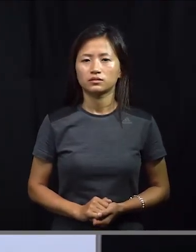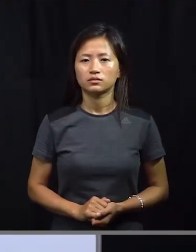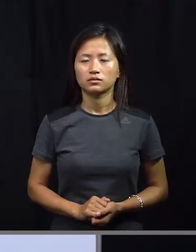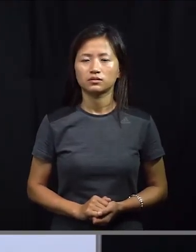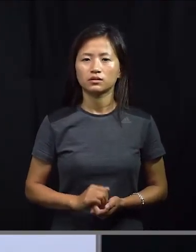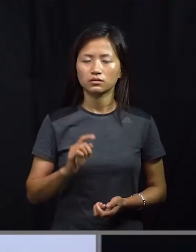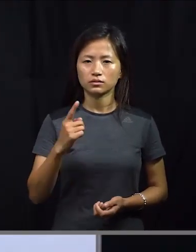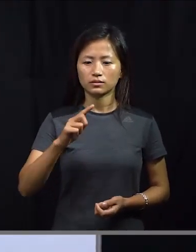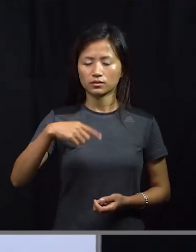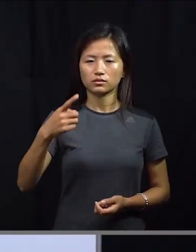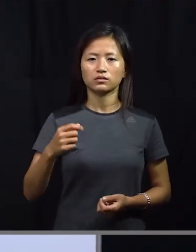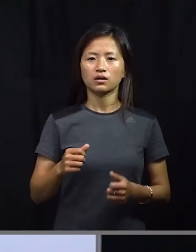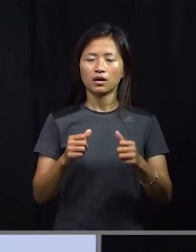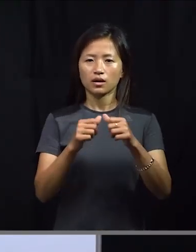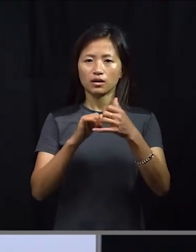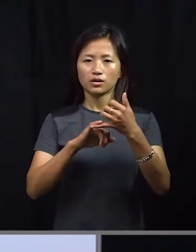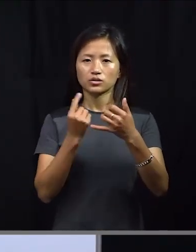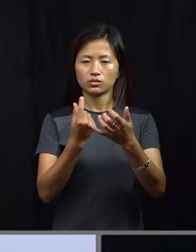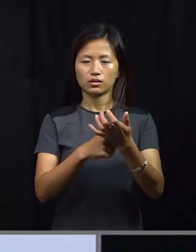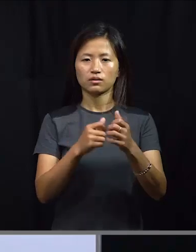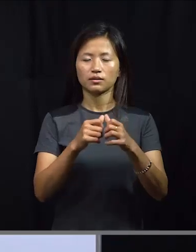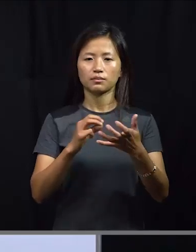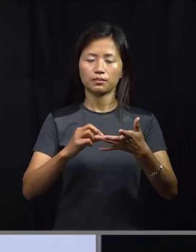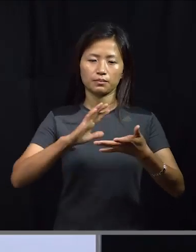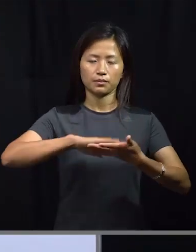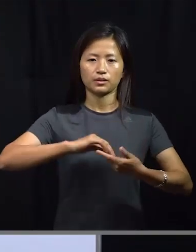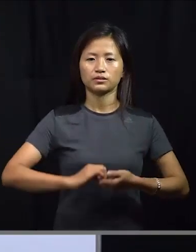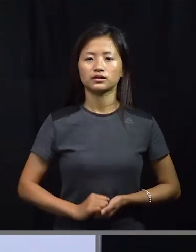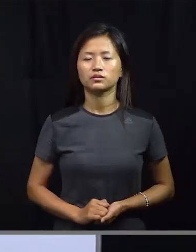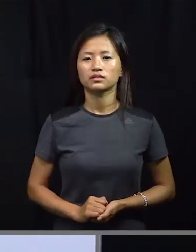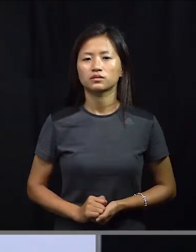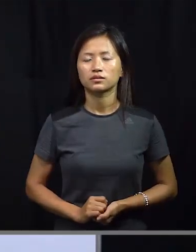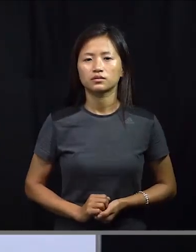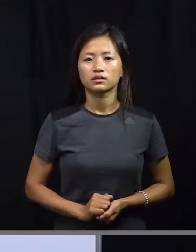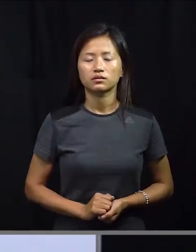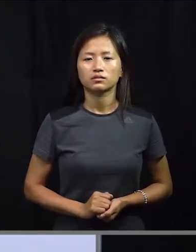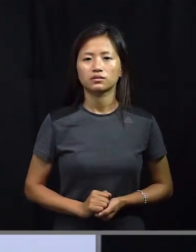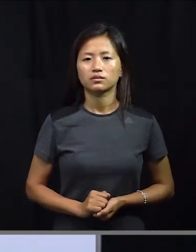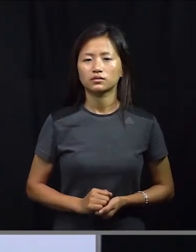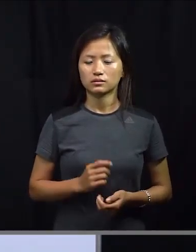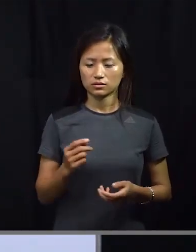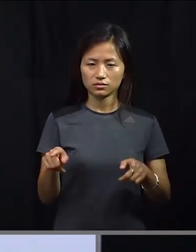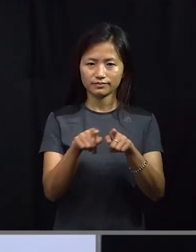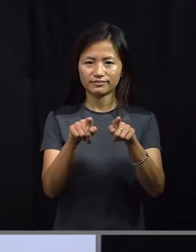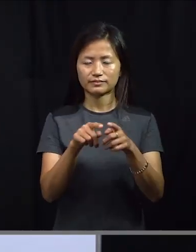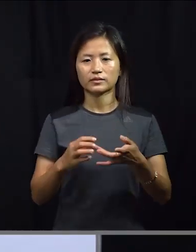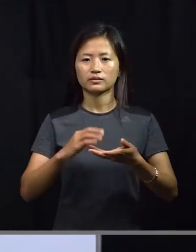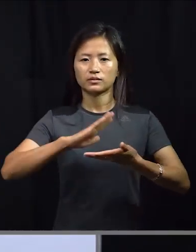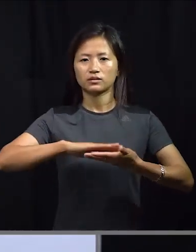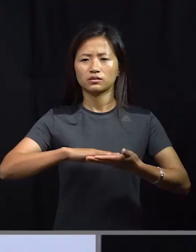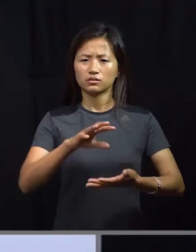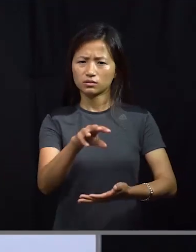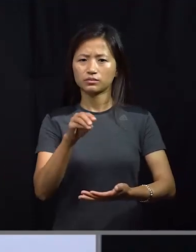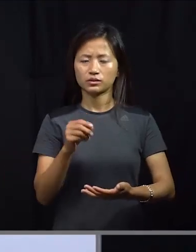is called as Asura marriage. Okay, Asura marriage here, you know, it is like a marriage by purchase where